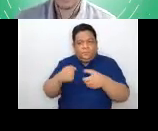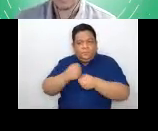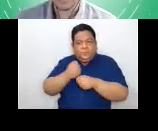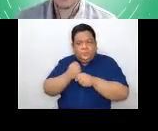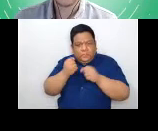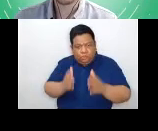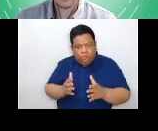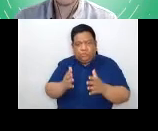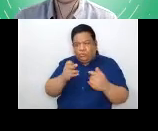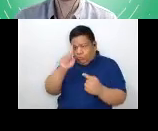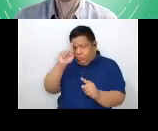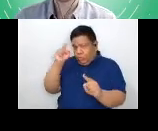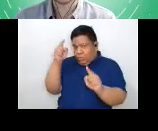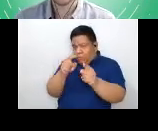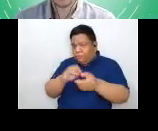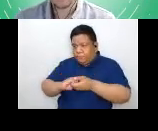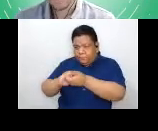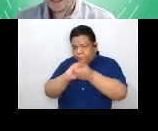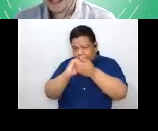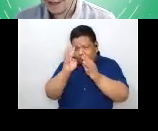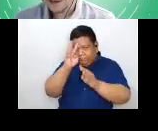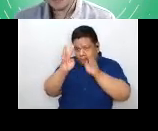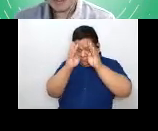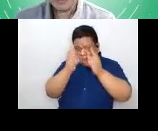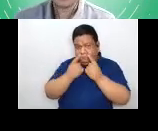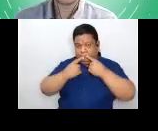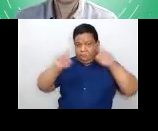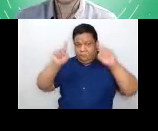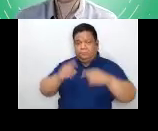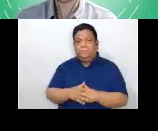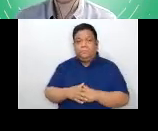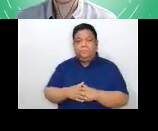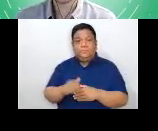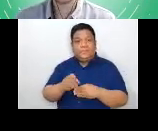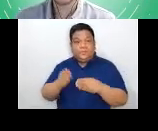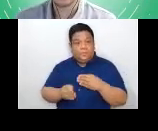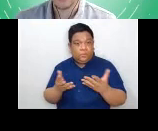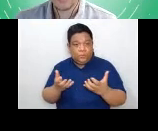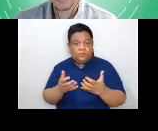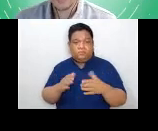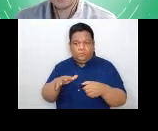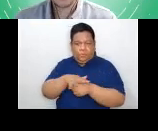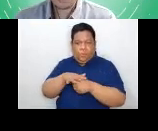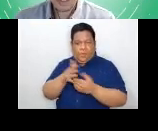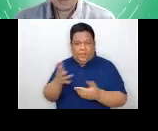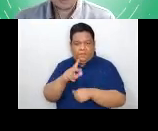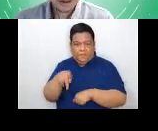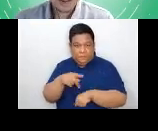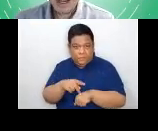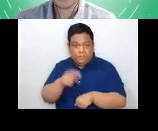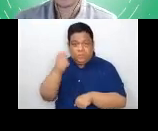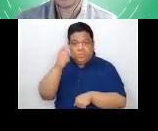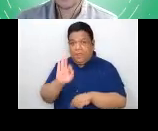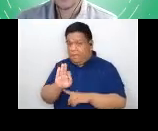collaborate together and make these innovations happen. And finally, we wanted to localize it here in the Philippines. But Fab Labs are